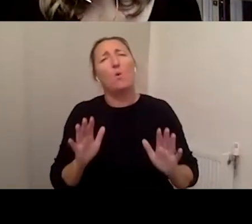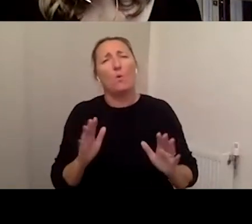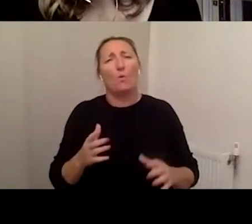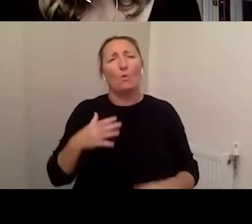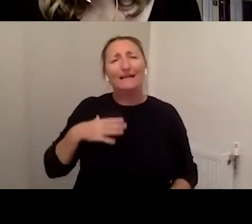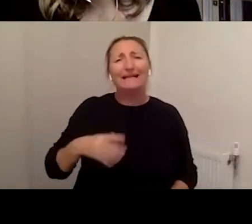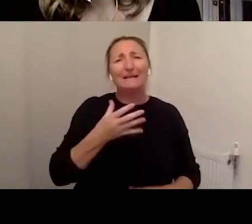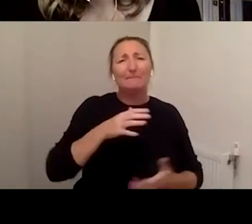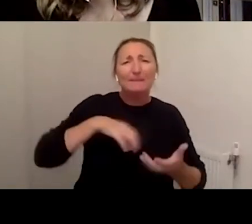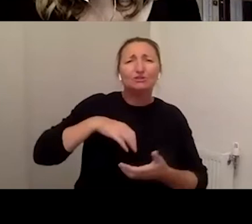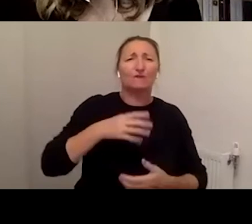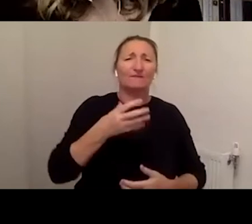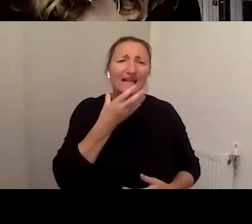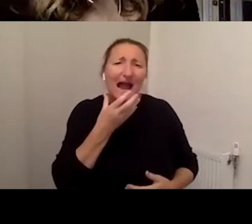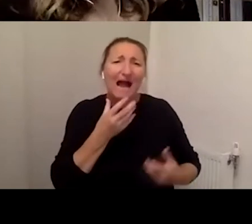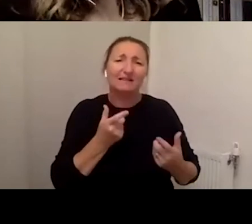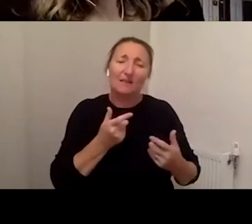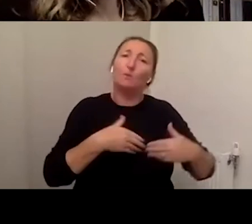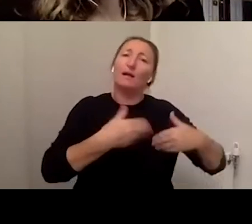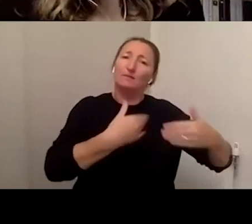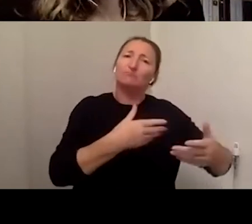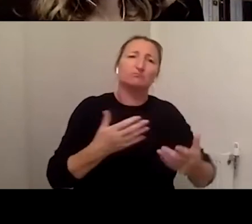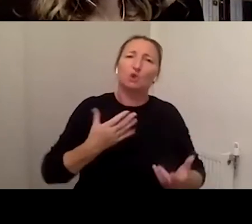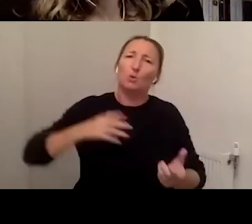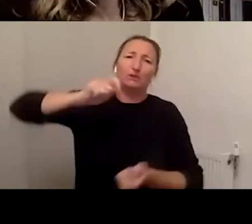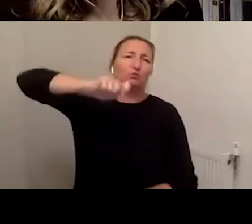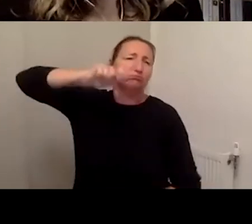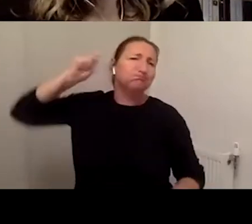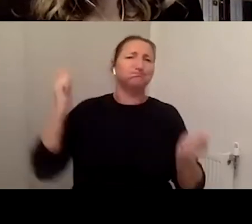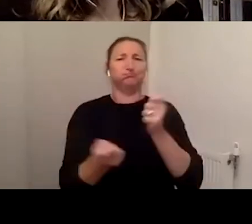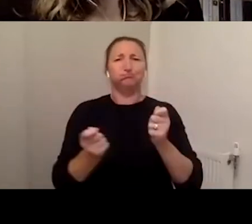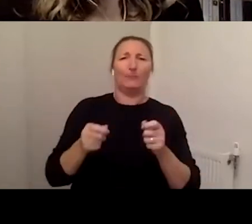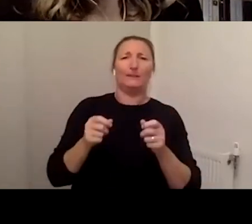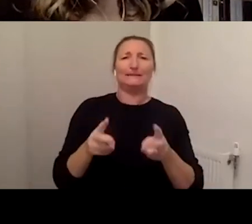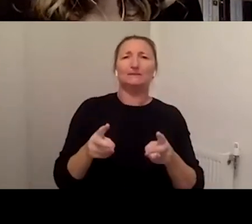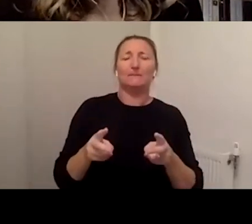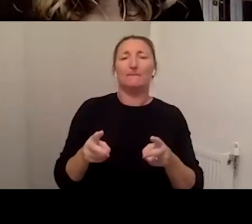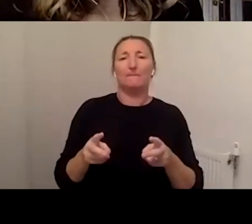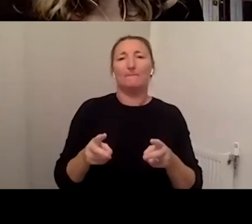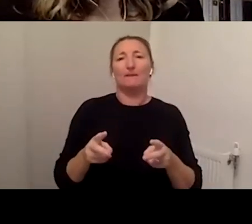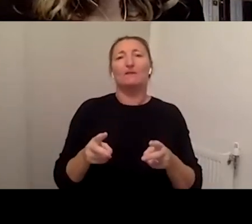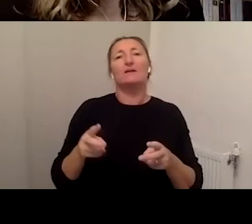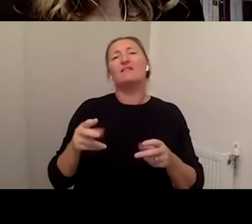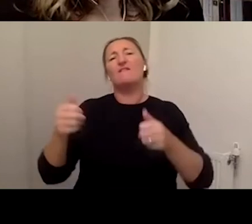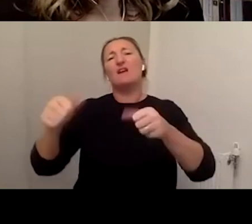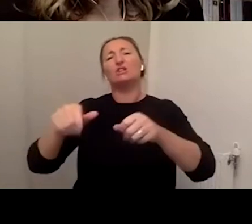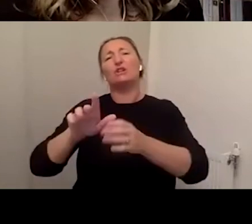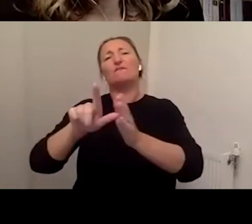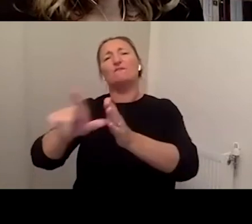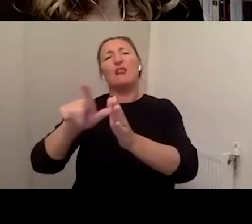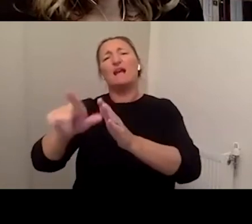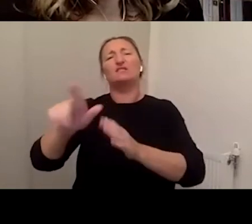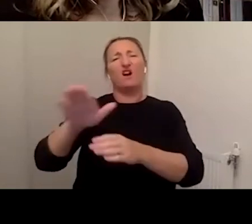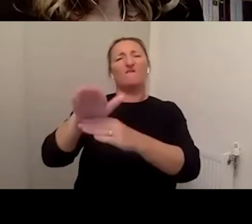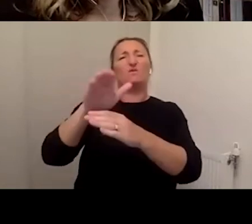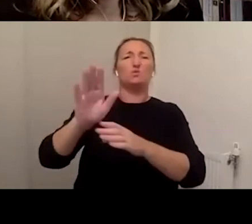we could just keep things running as we do, and then eventually we'll substitute gas with